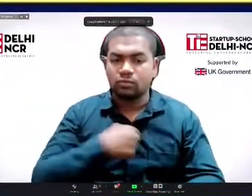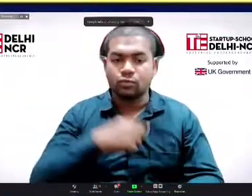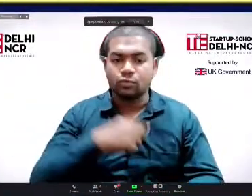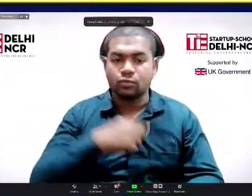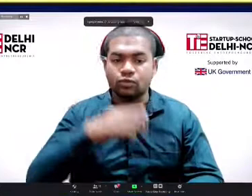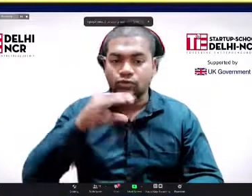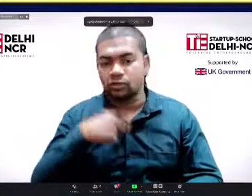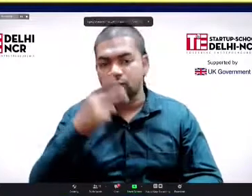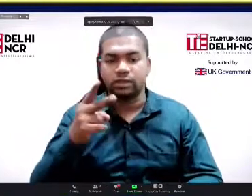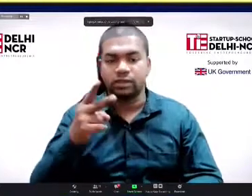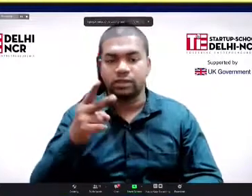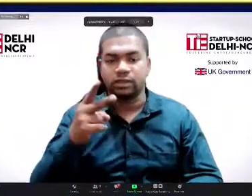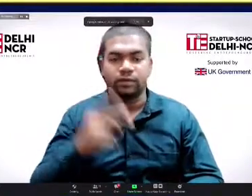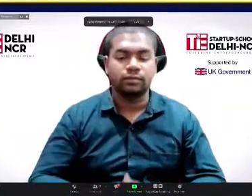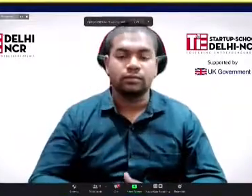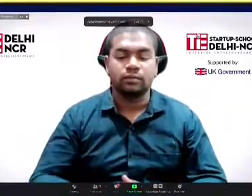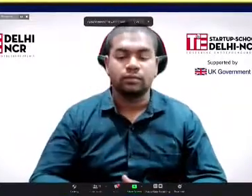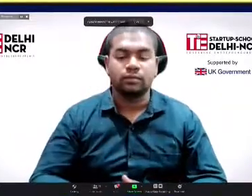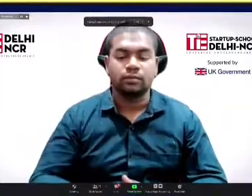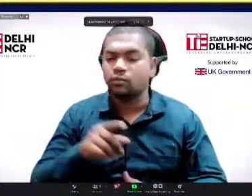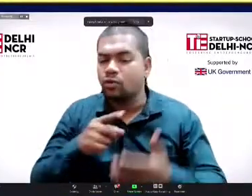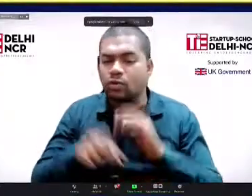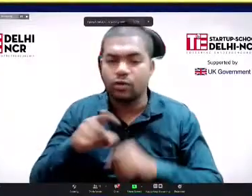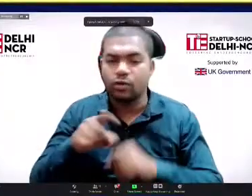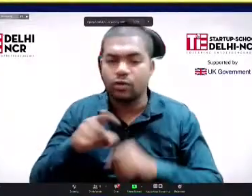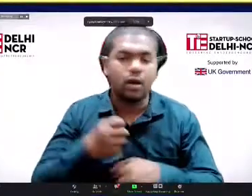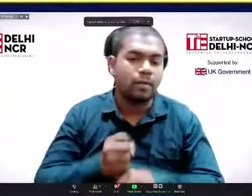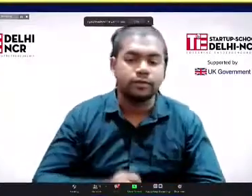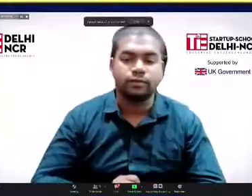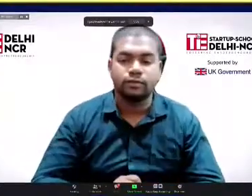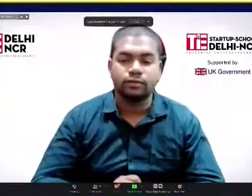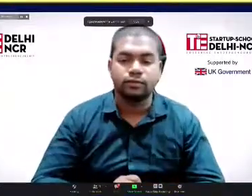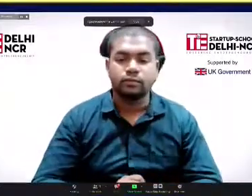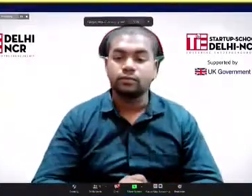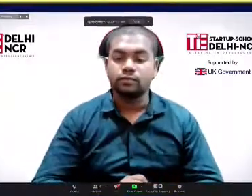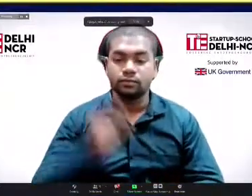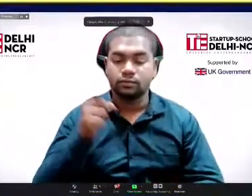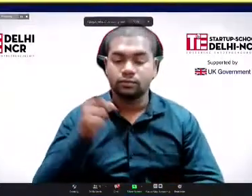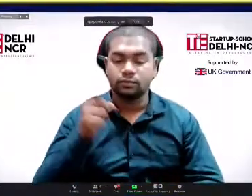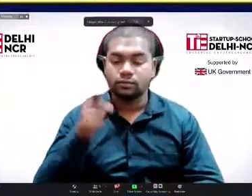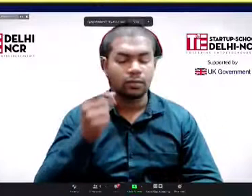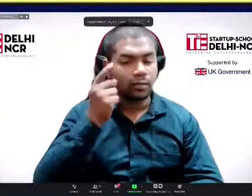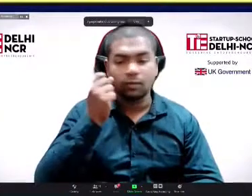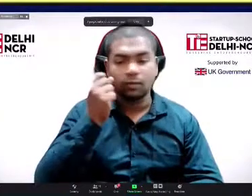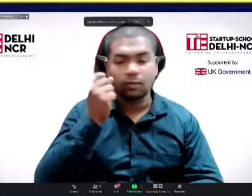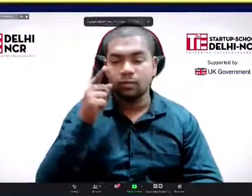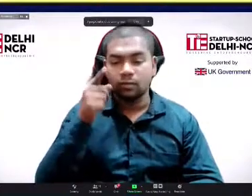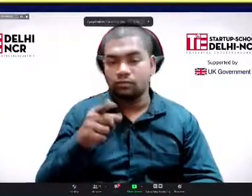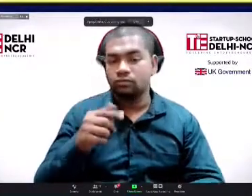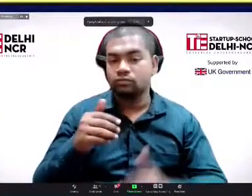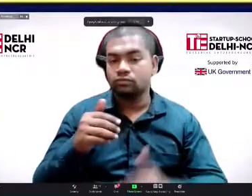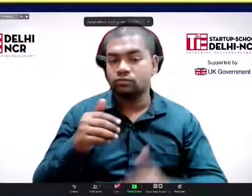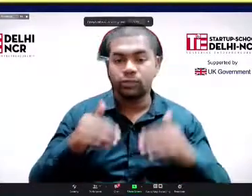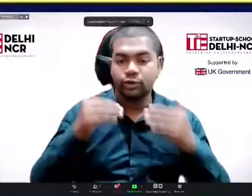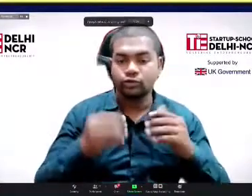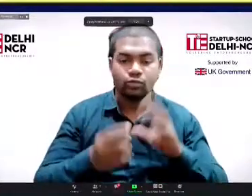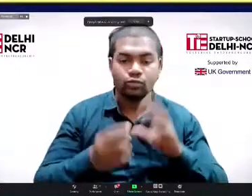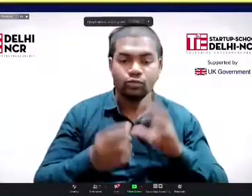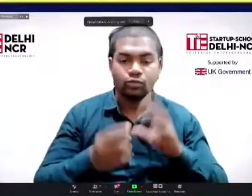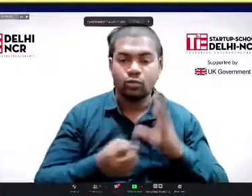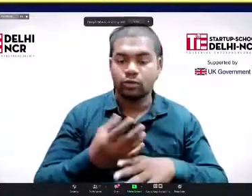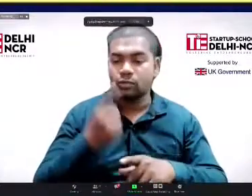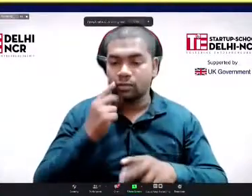what you're creating. So, and you must understand that, because you may make the greatest product. If it doesn't